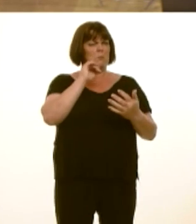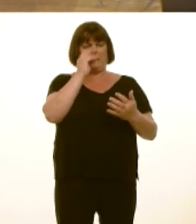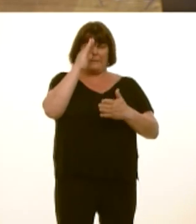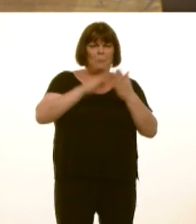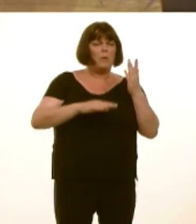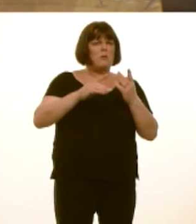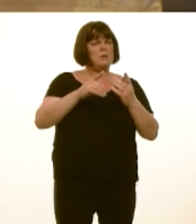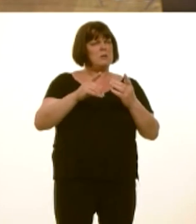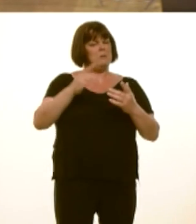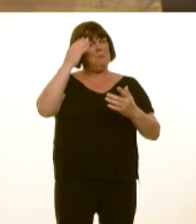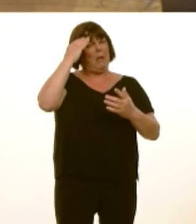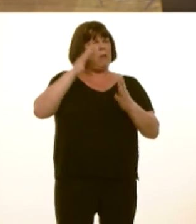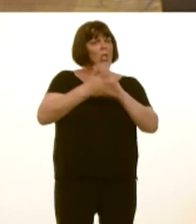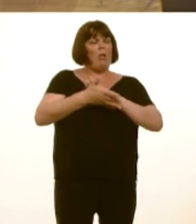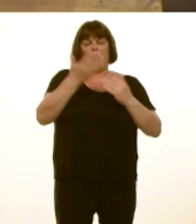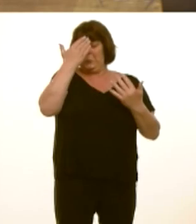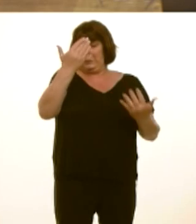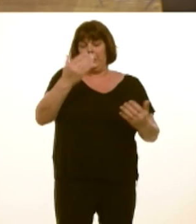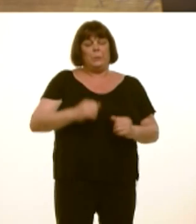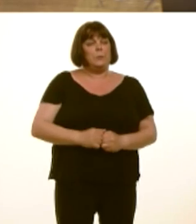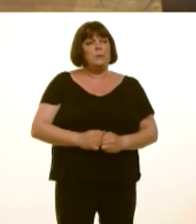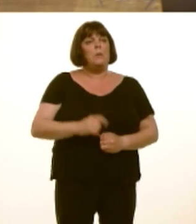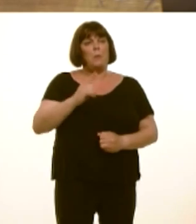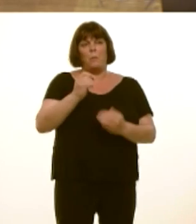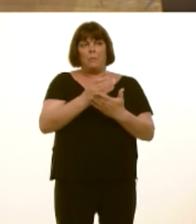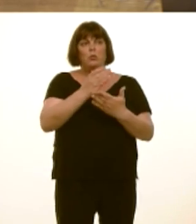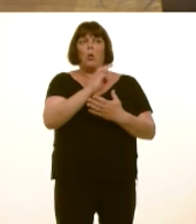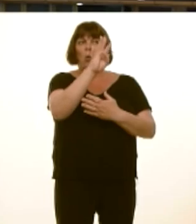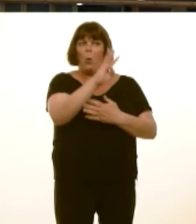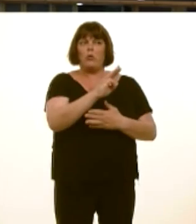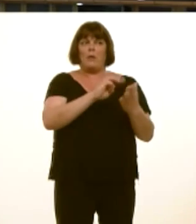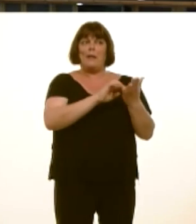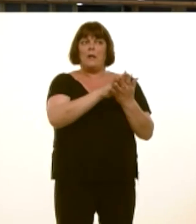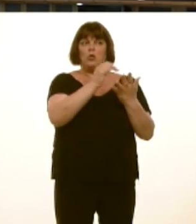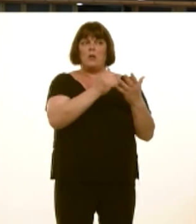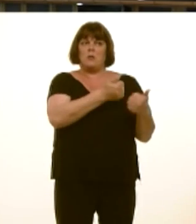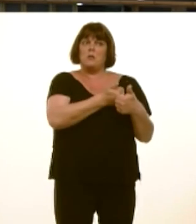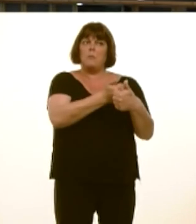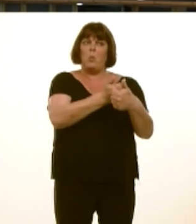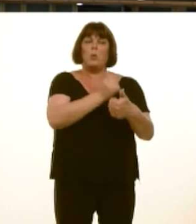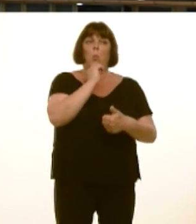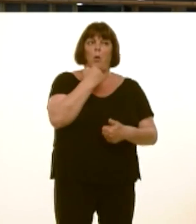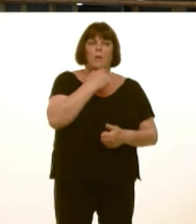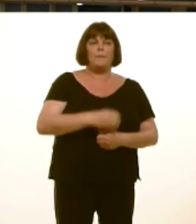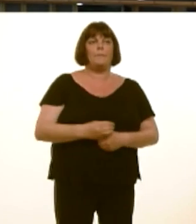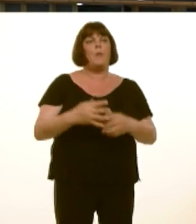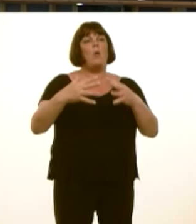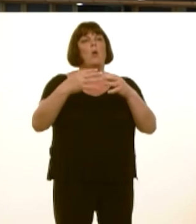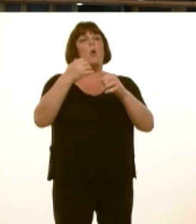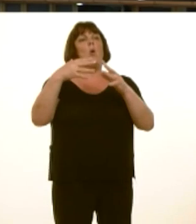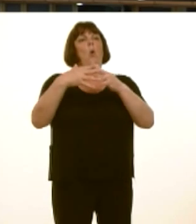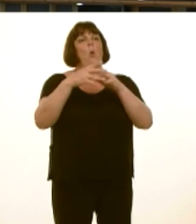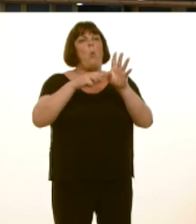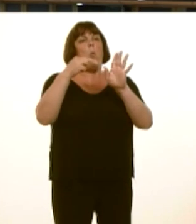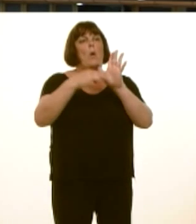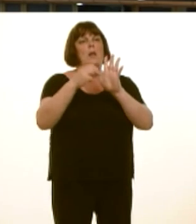course, stand ready, as members would expect, to ensure that the Welsh NHS is there to help them. Gwyn Price. Thank you, Presiding